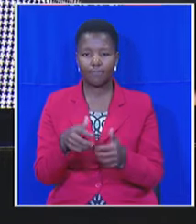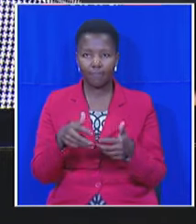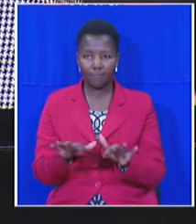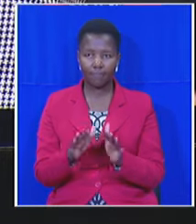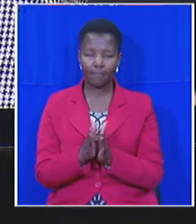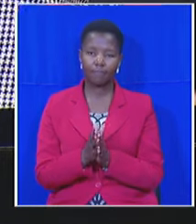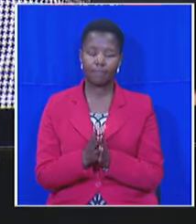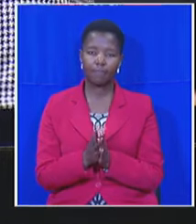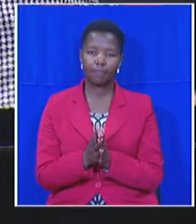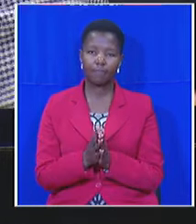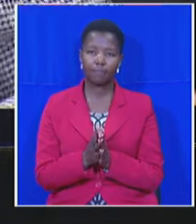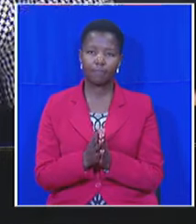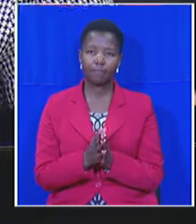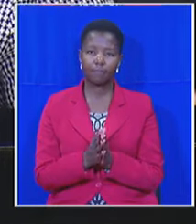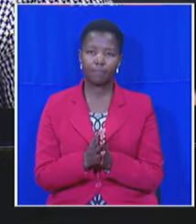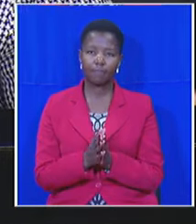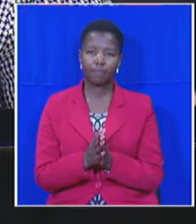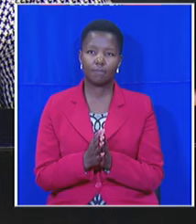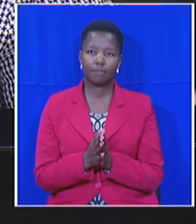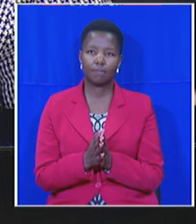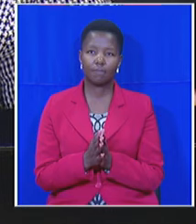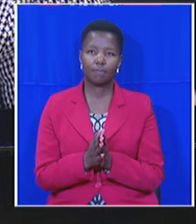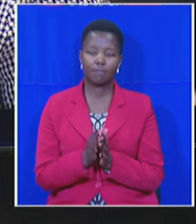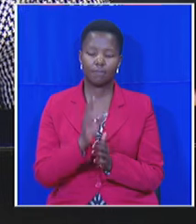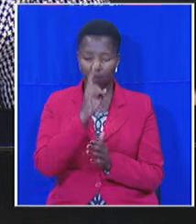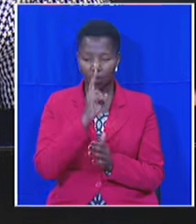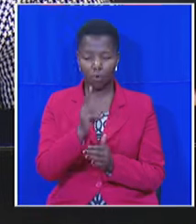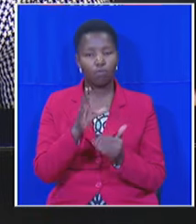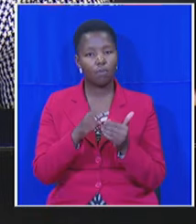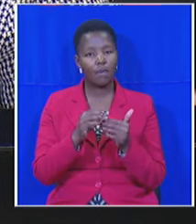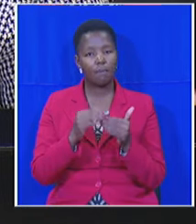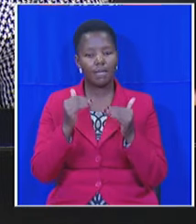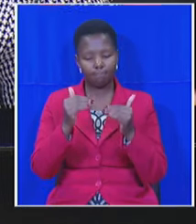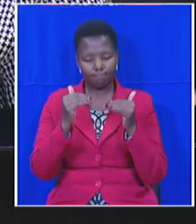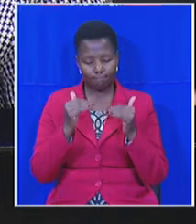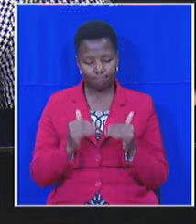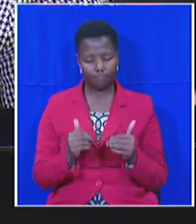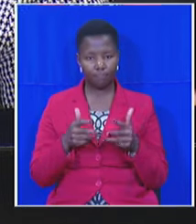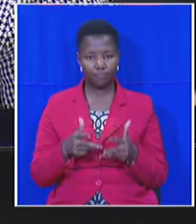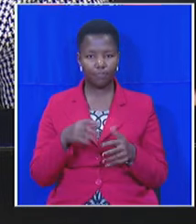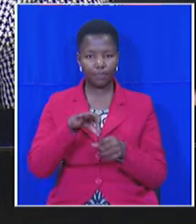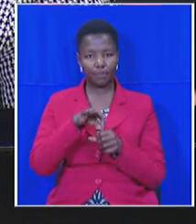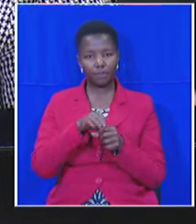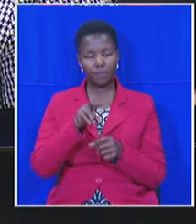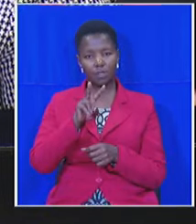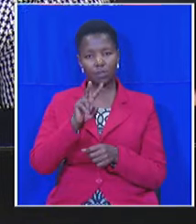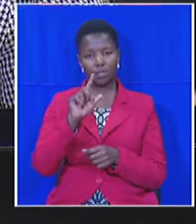to. Honorable members, I now put the vote 27,